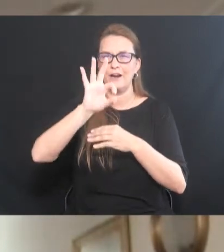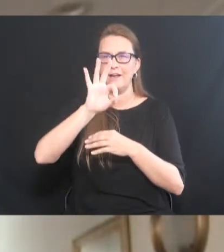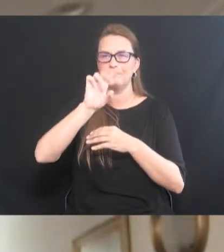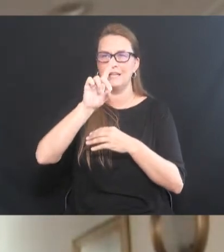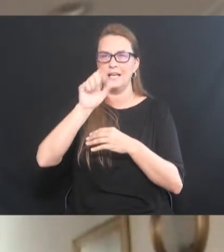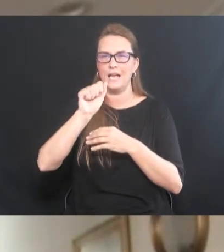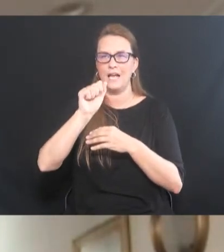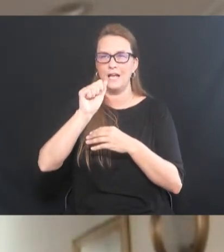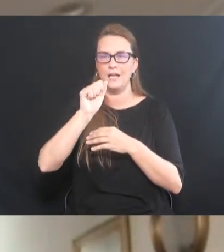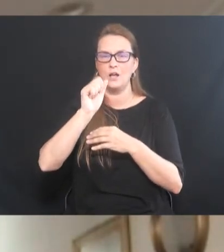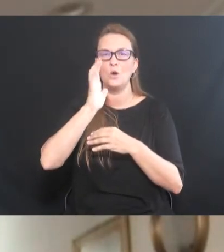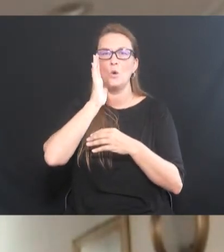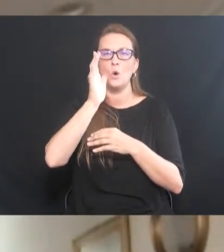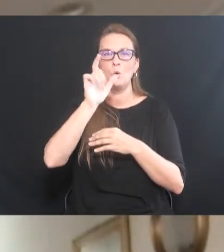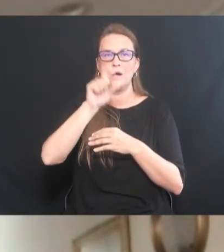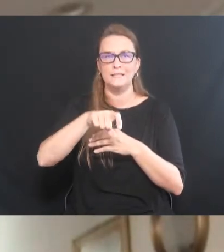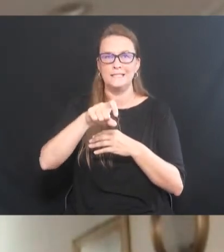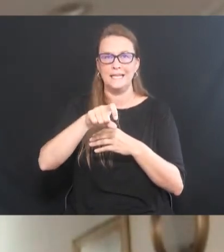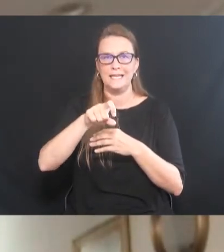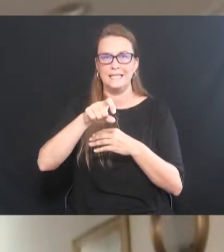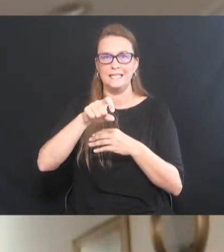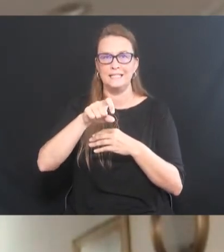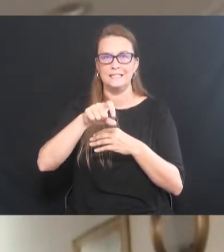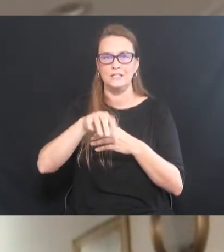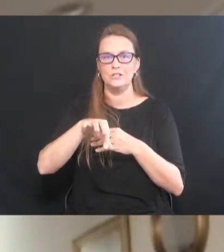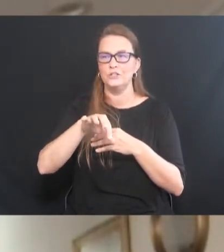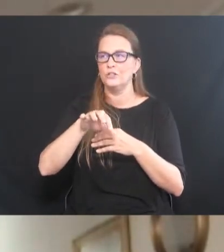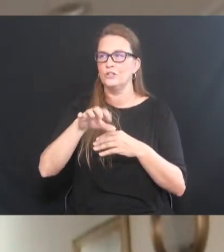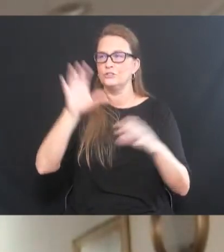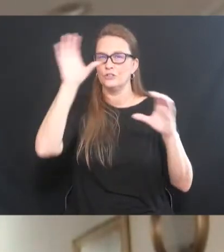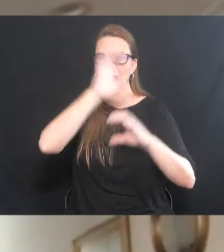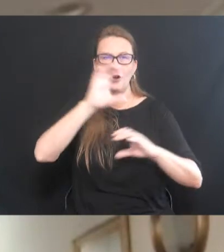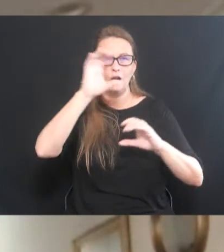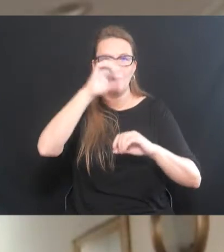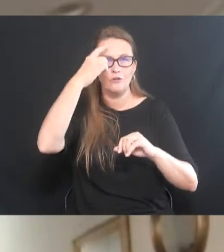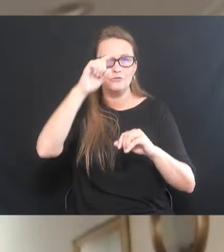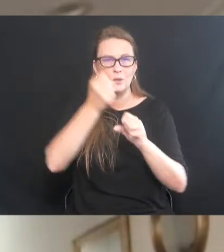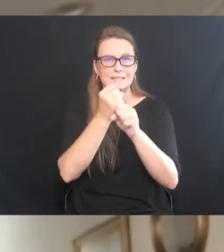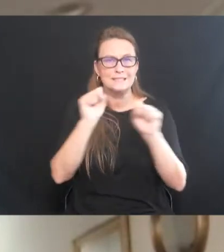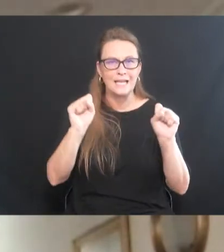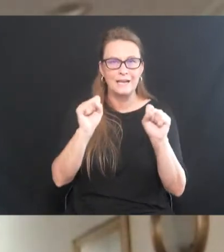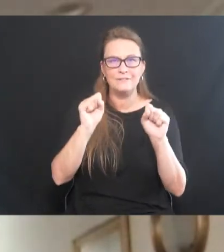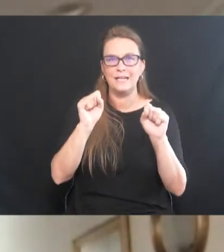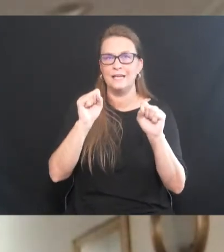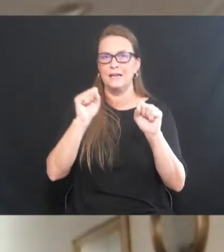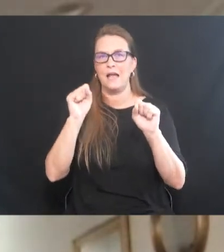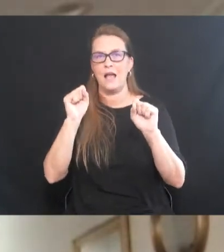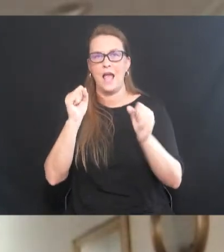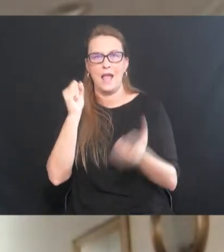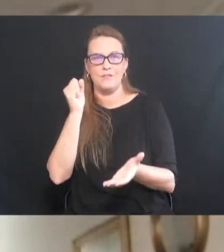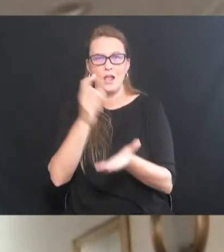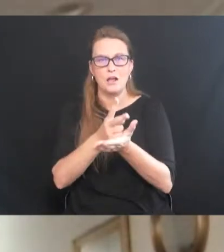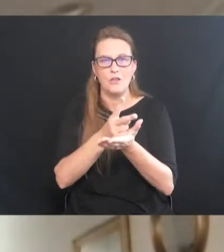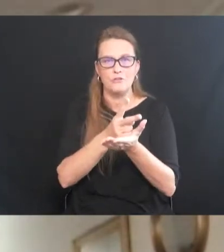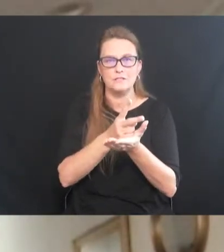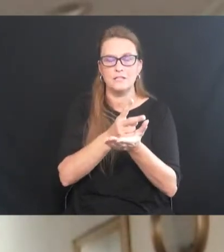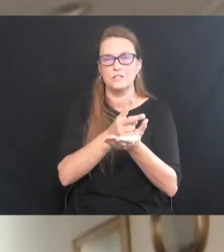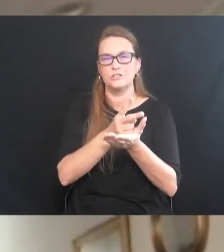will meet to look at the safety and the potential authorization of the use